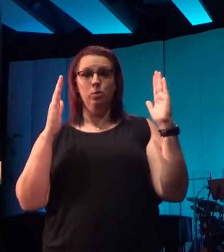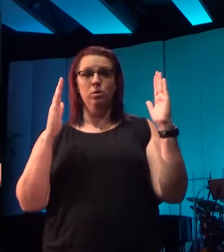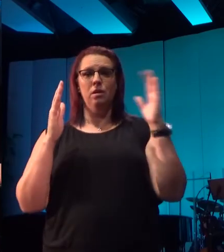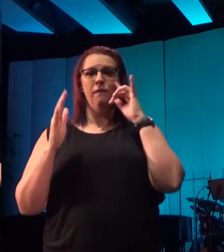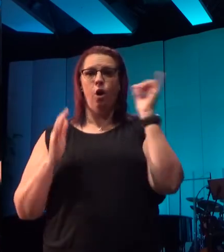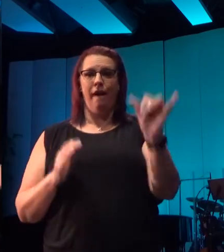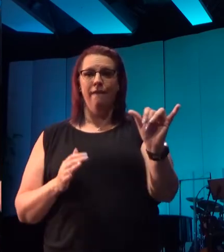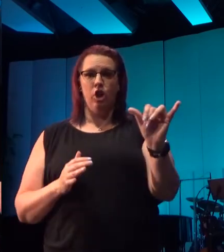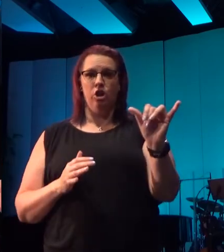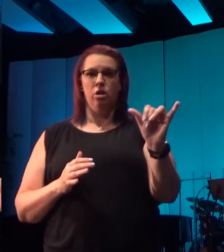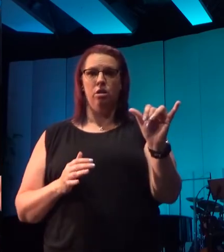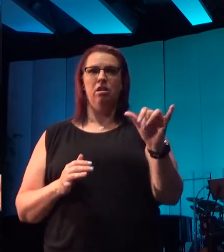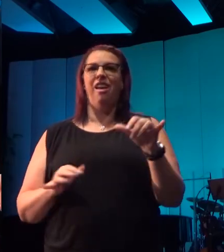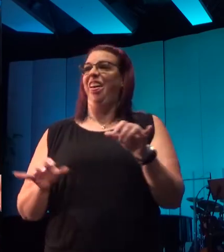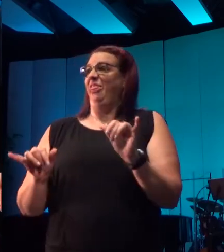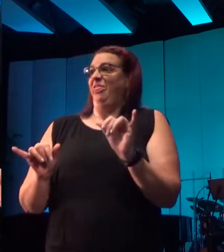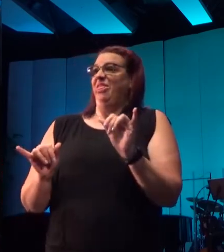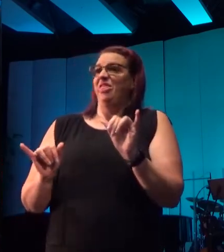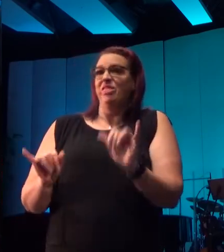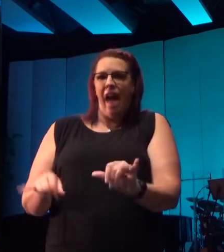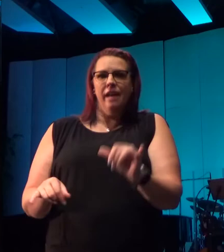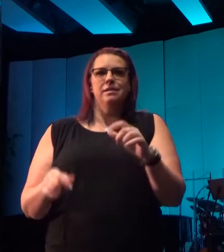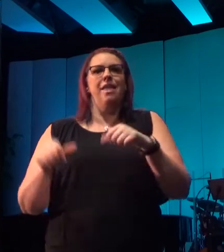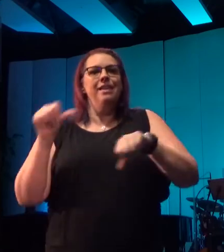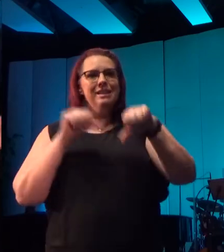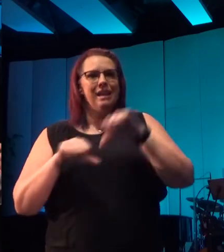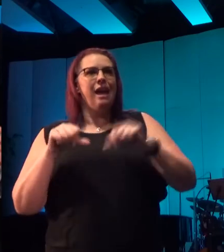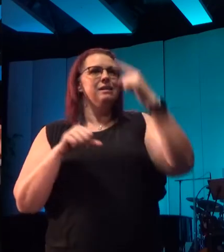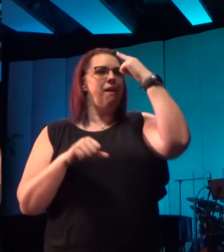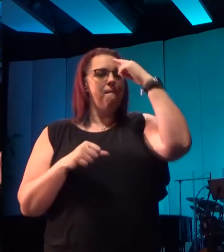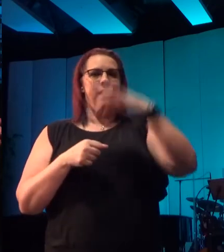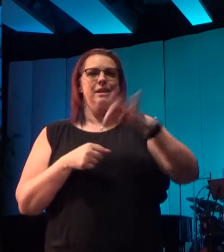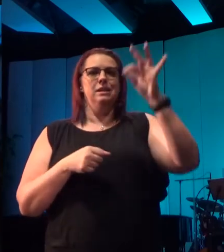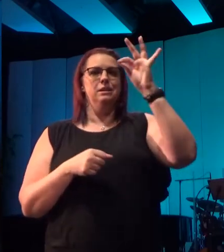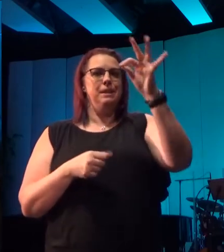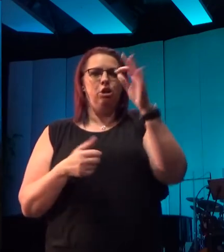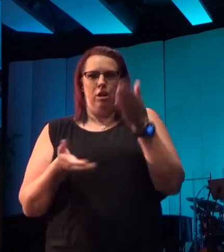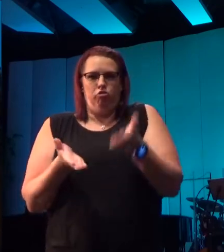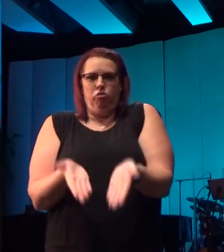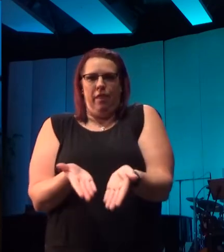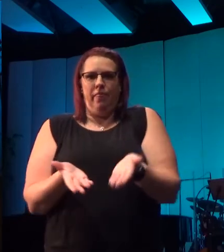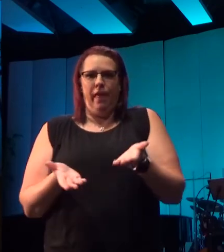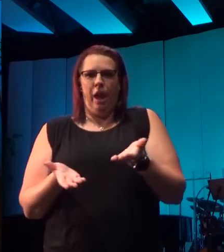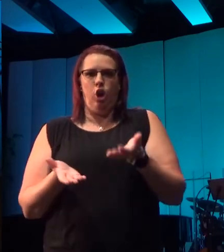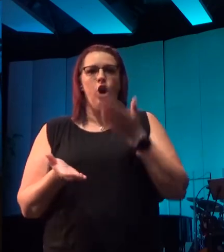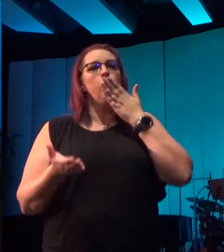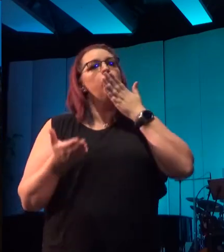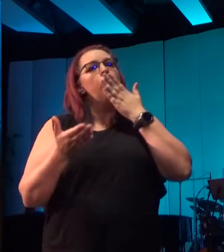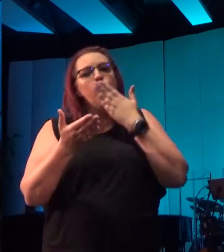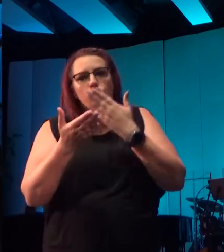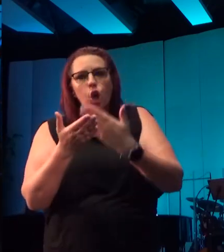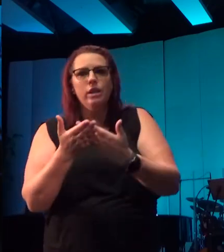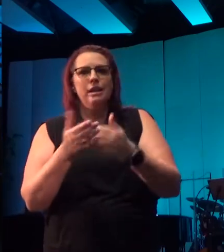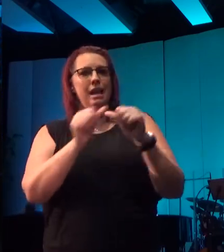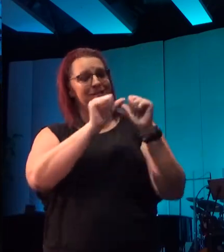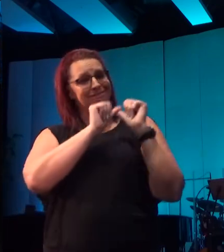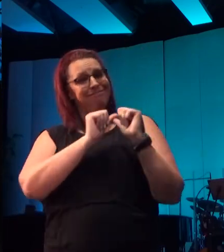This is the science of mind and spirit right there. Goodness, the all good of God, freely and continuously